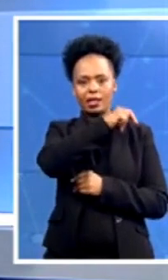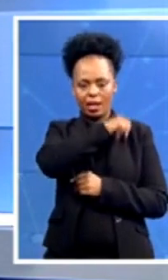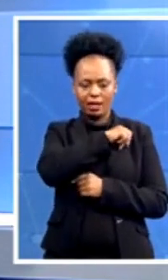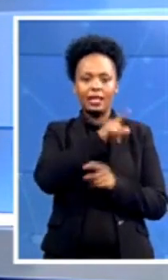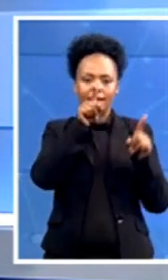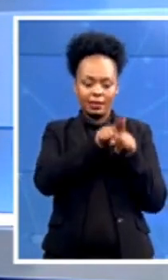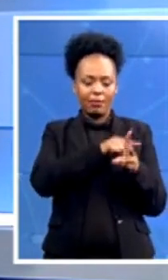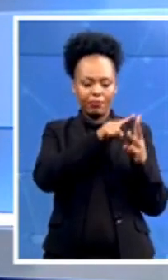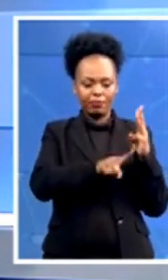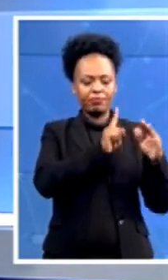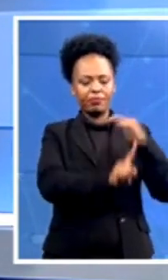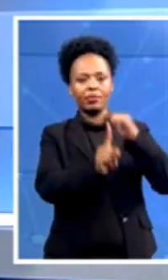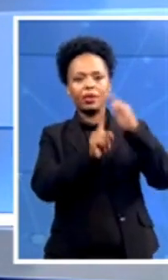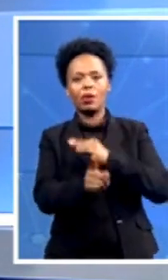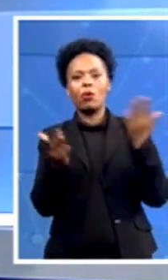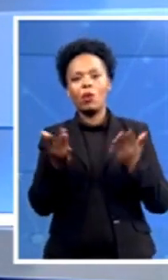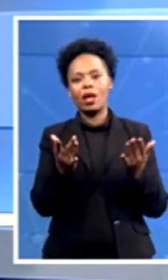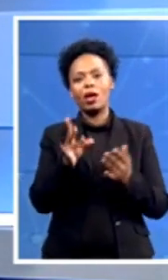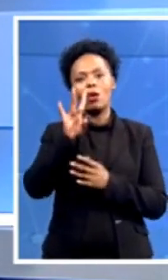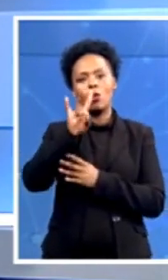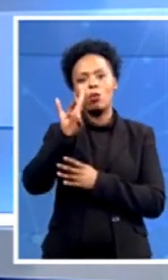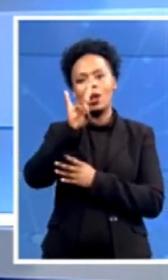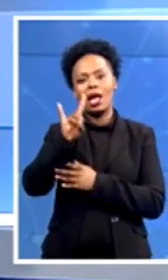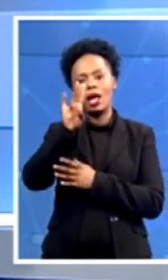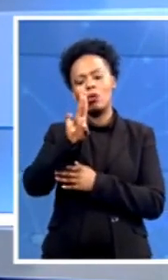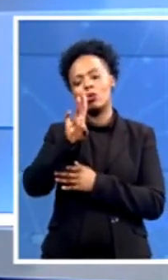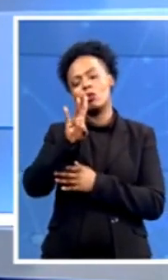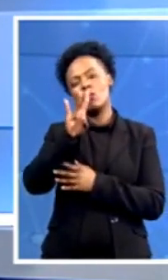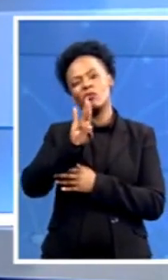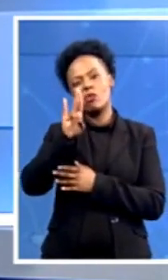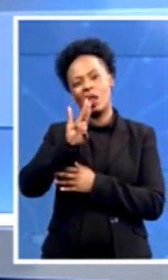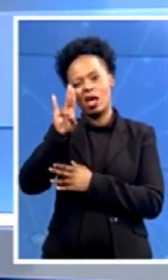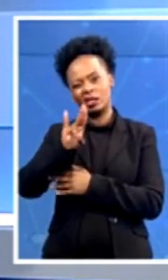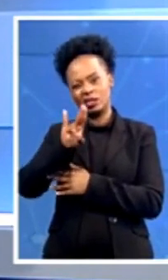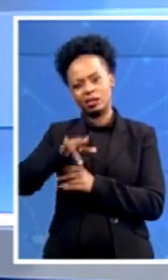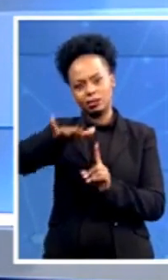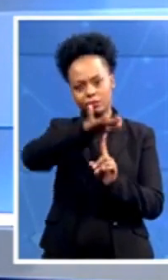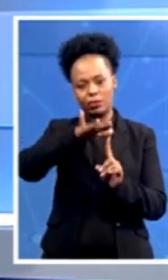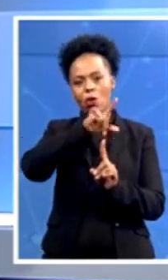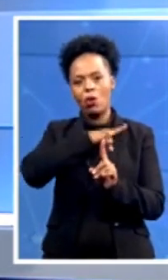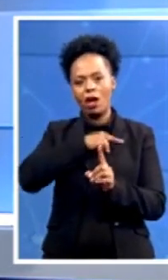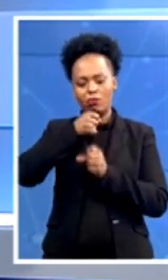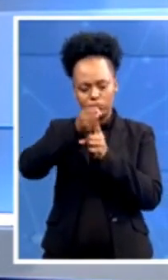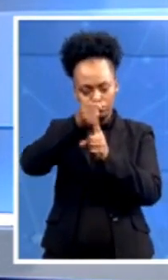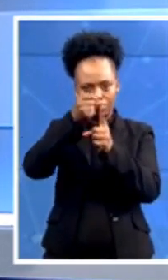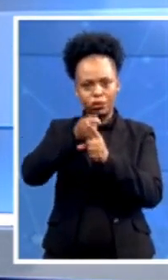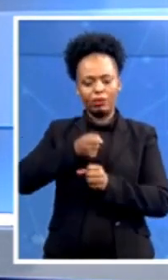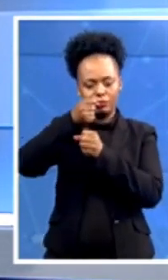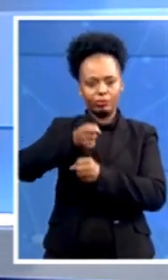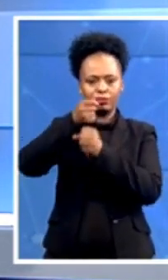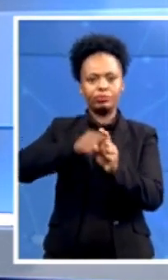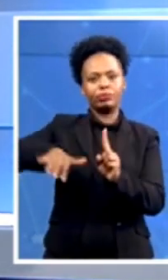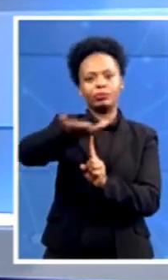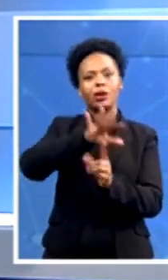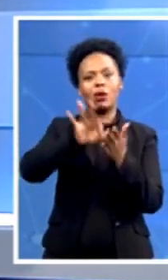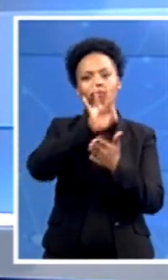and Glebelands Hostel to drum up support for the COVID-19 vaccination rollout program. Mlondi Radebe is our eyes and ears